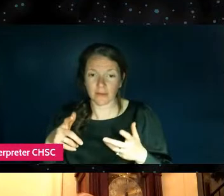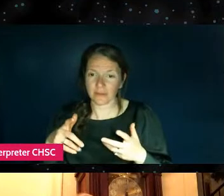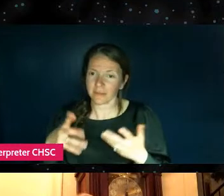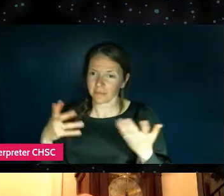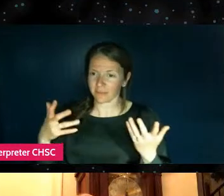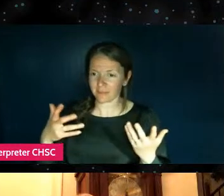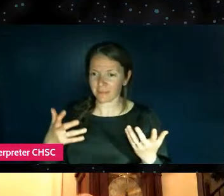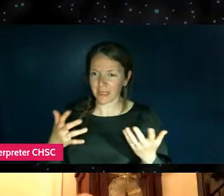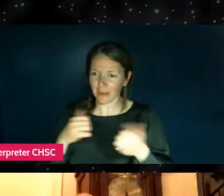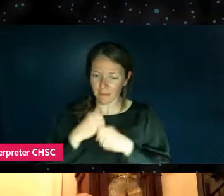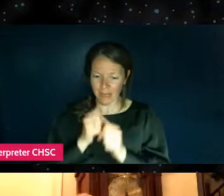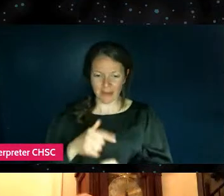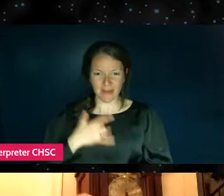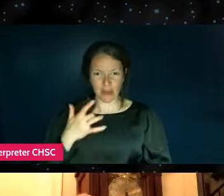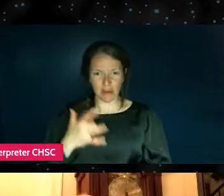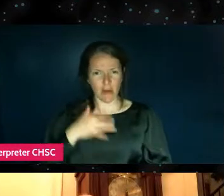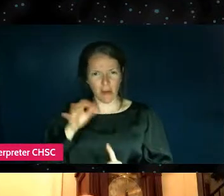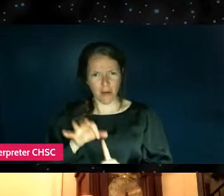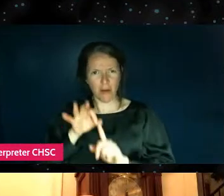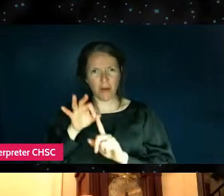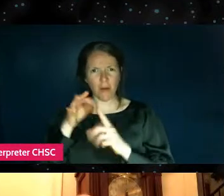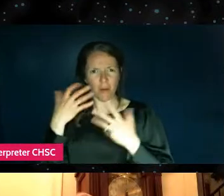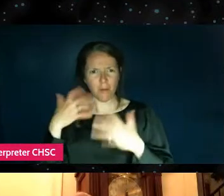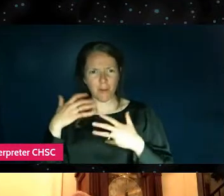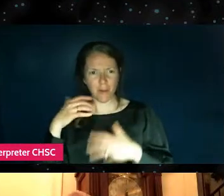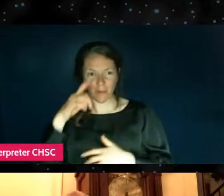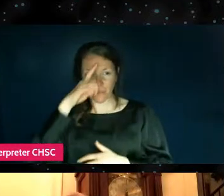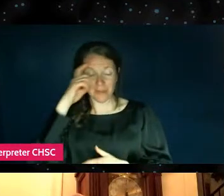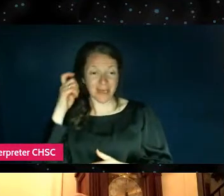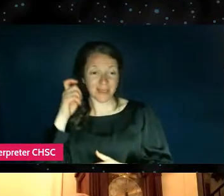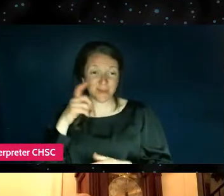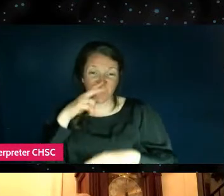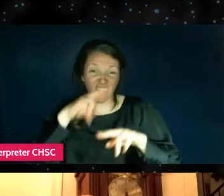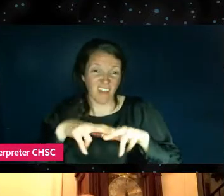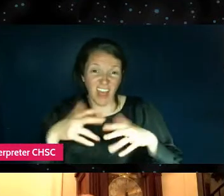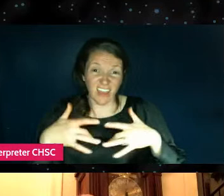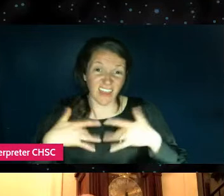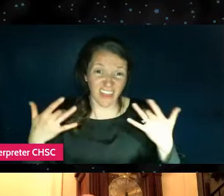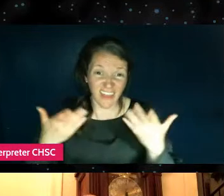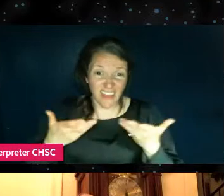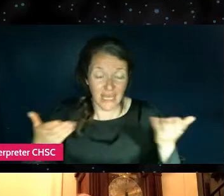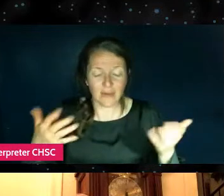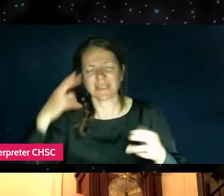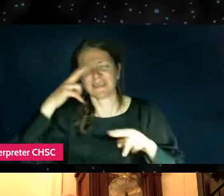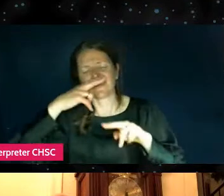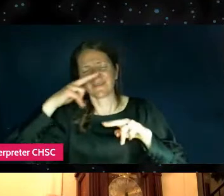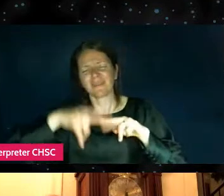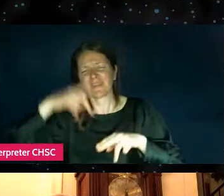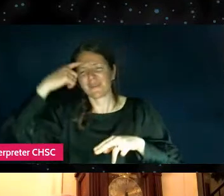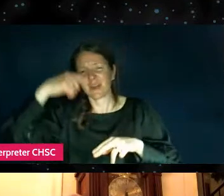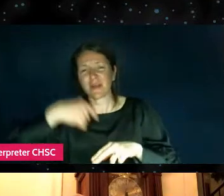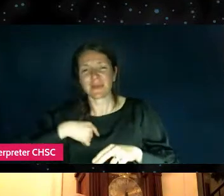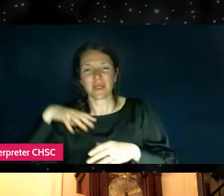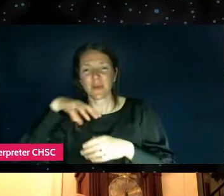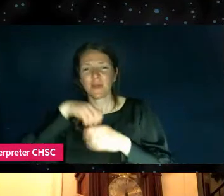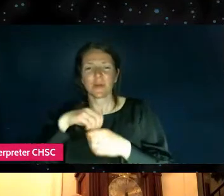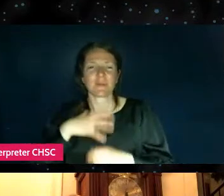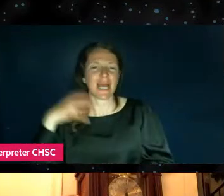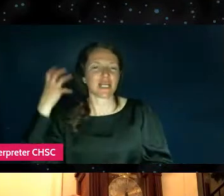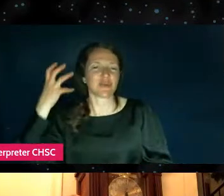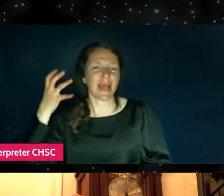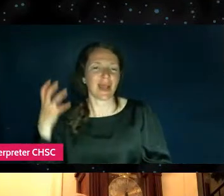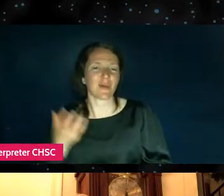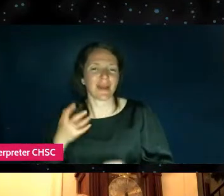I'm concerned, because it was just a fun thing. And it was fun for me to include some of my drag queen friends